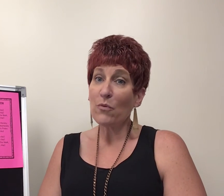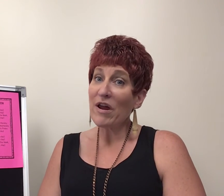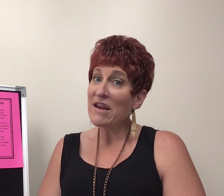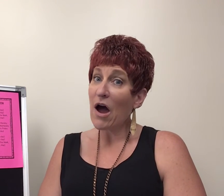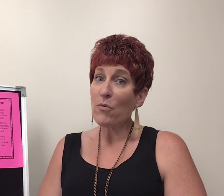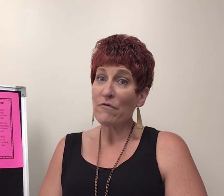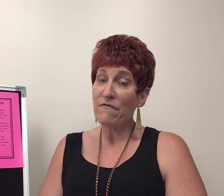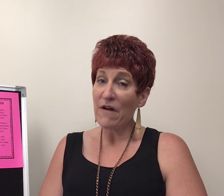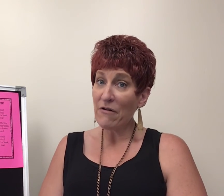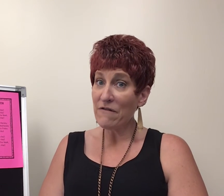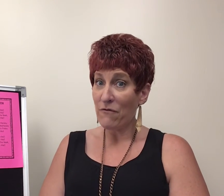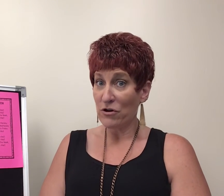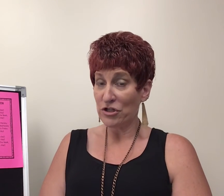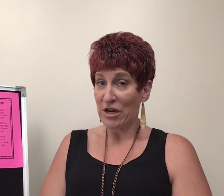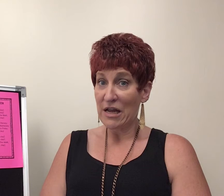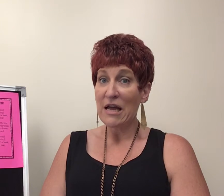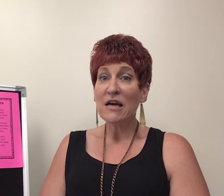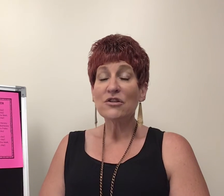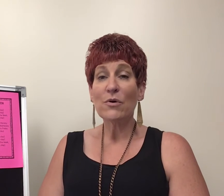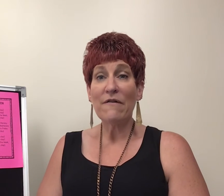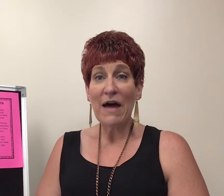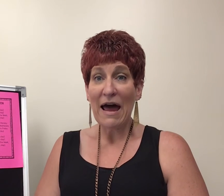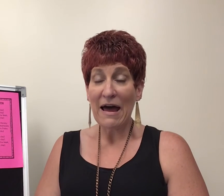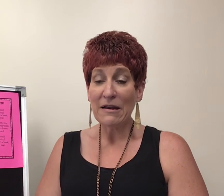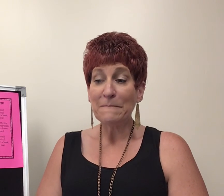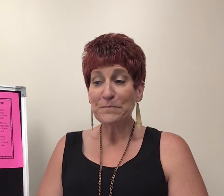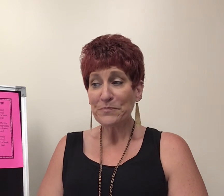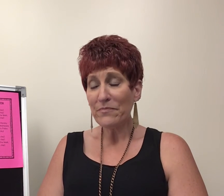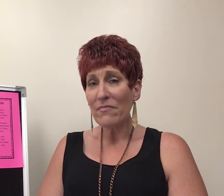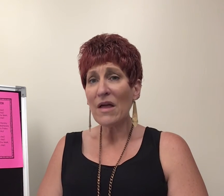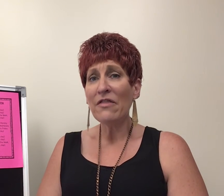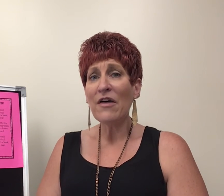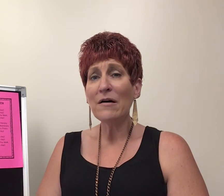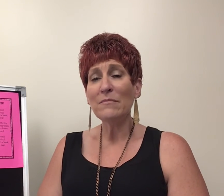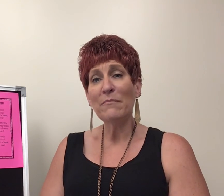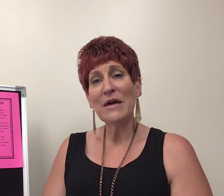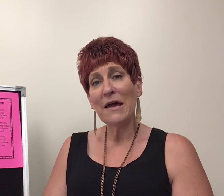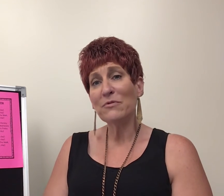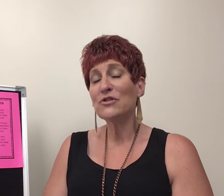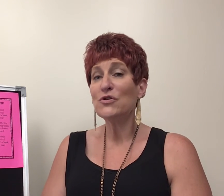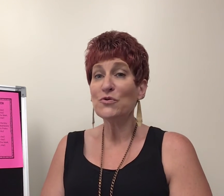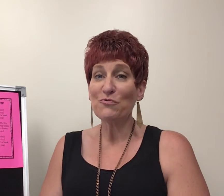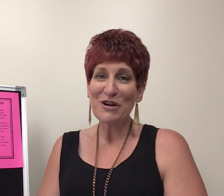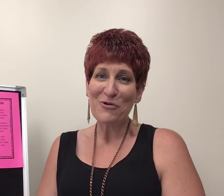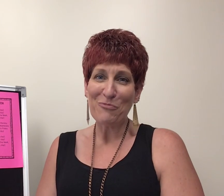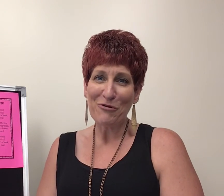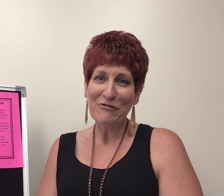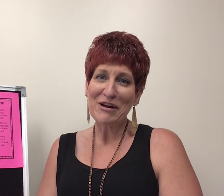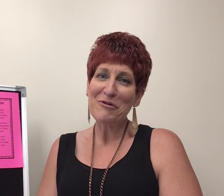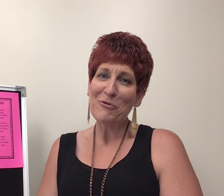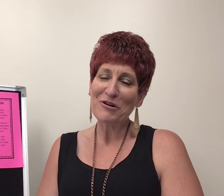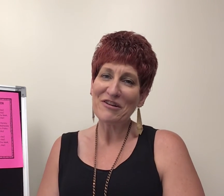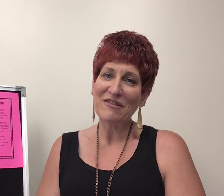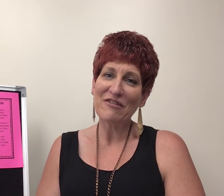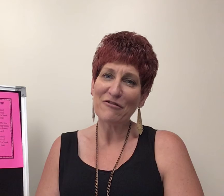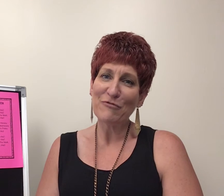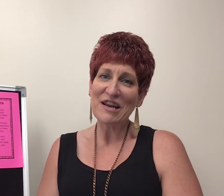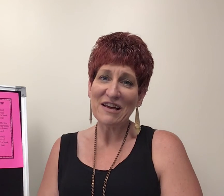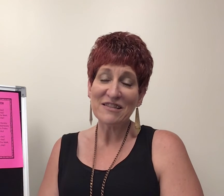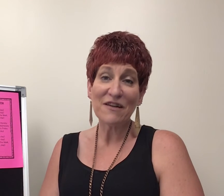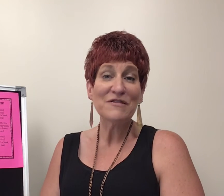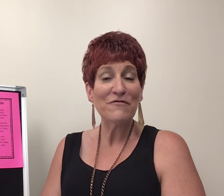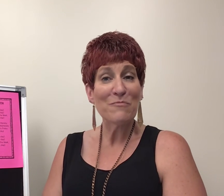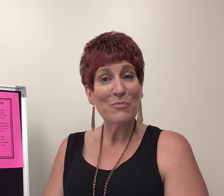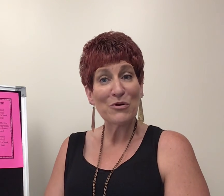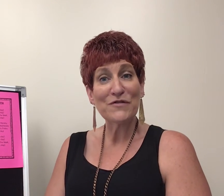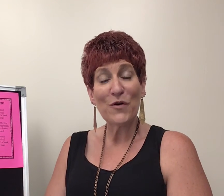future. But right now we're very fortunate to have had them be able to pre-record their